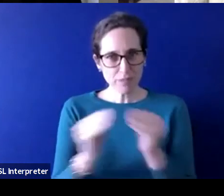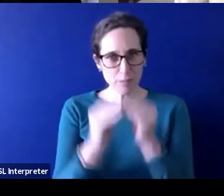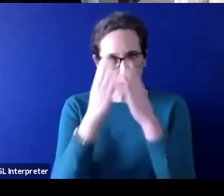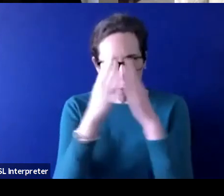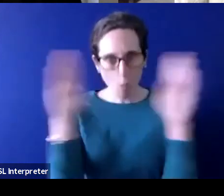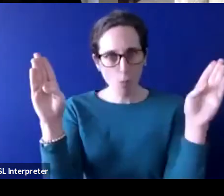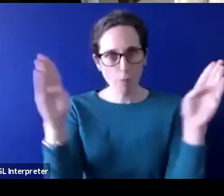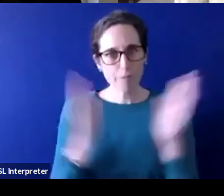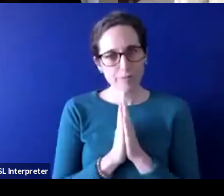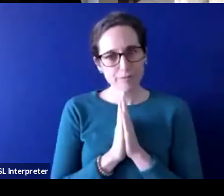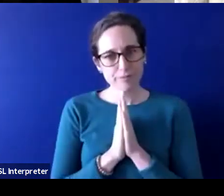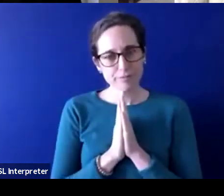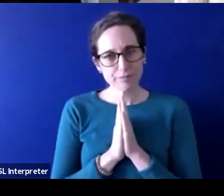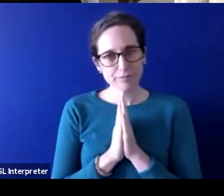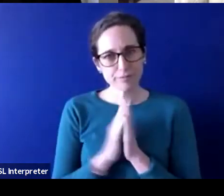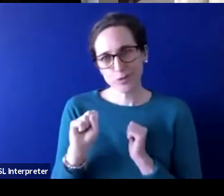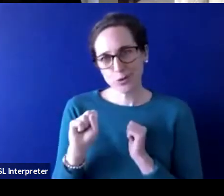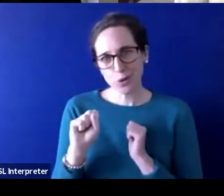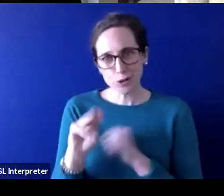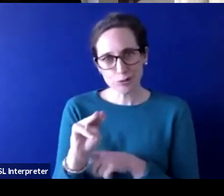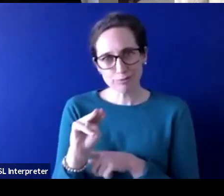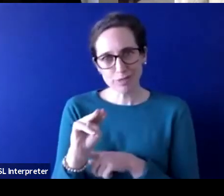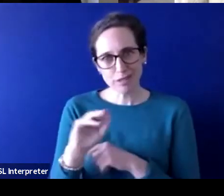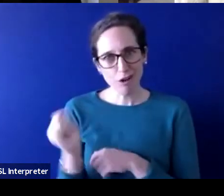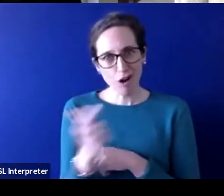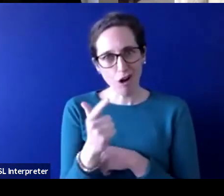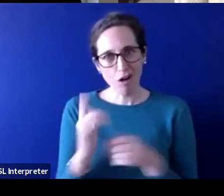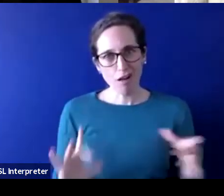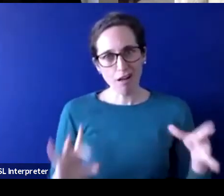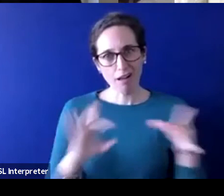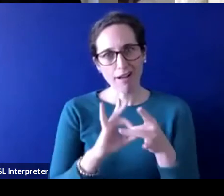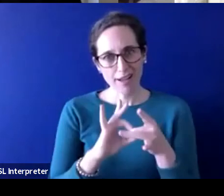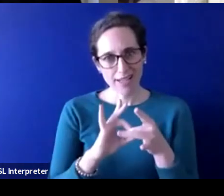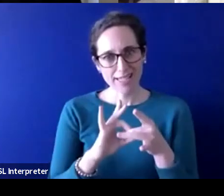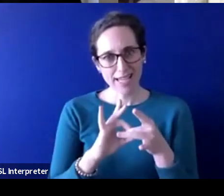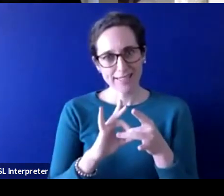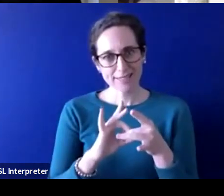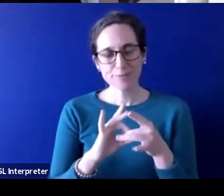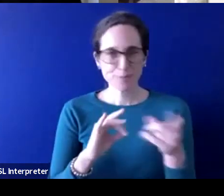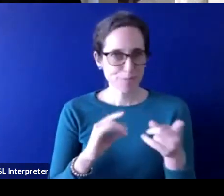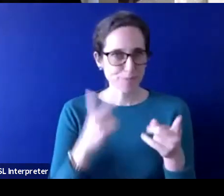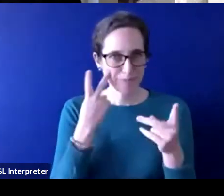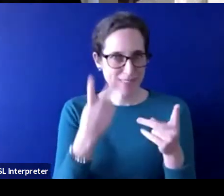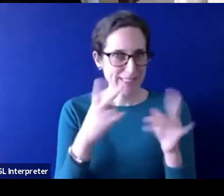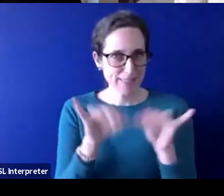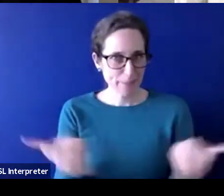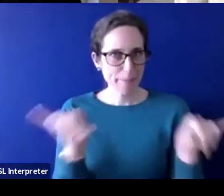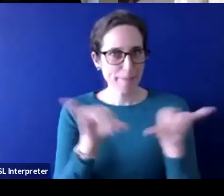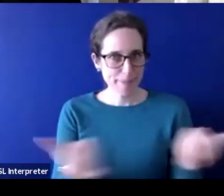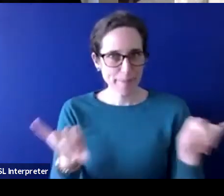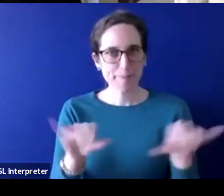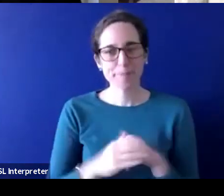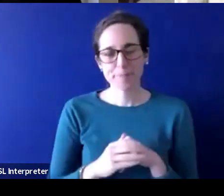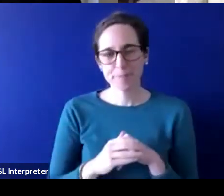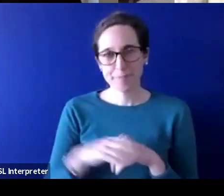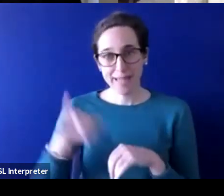because all our social media is connected to mostly the same thing that we look at. So if we look at certain stuff in our Instagram, it's